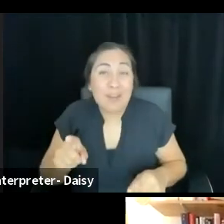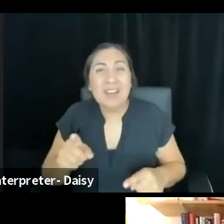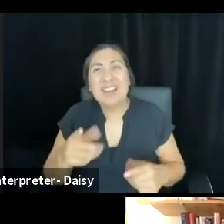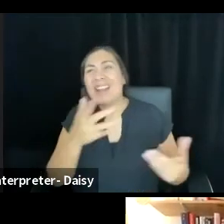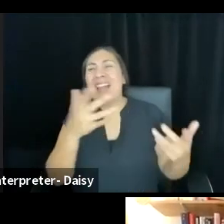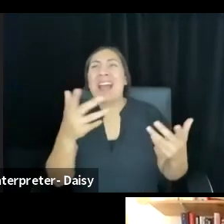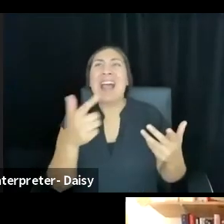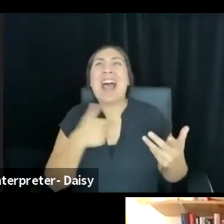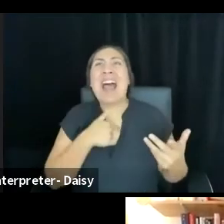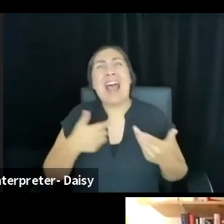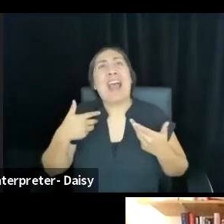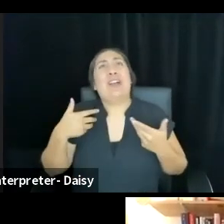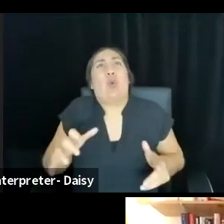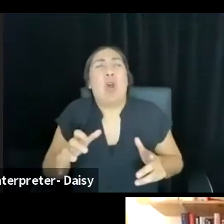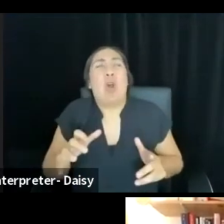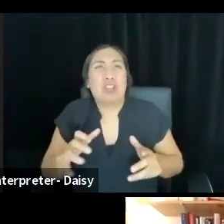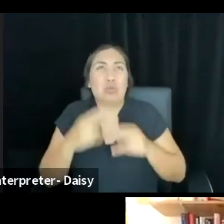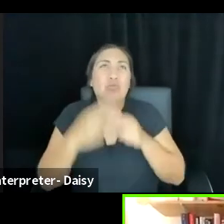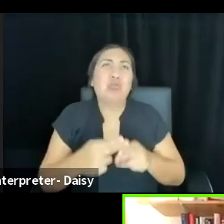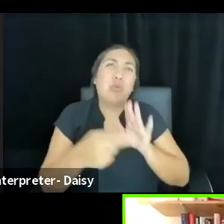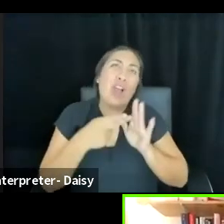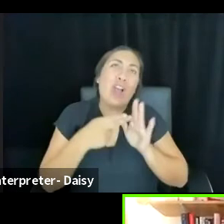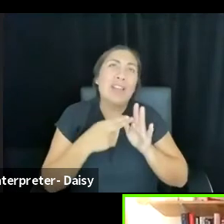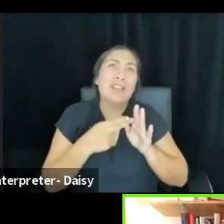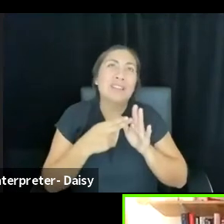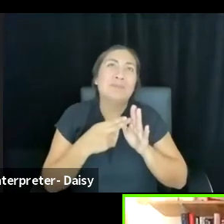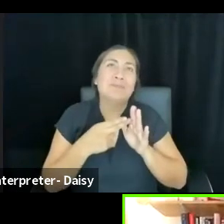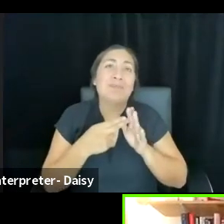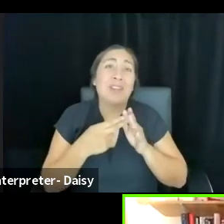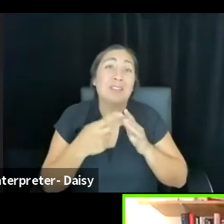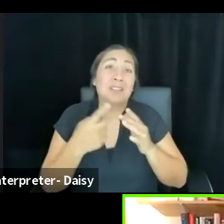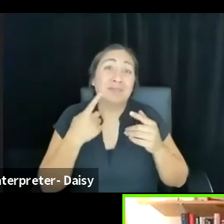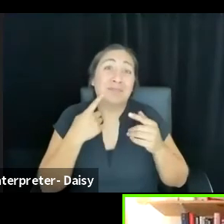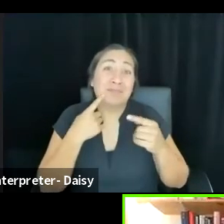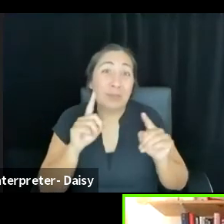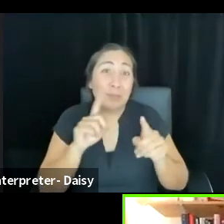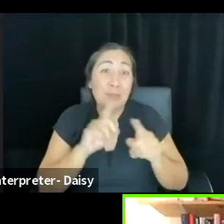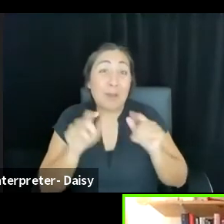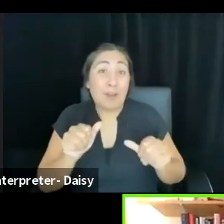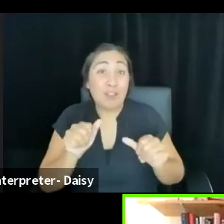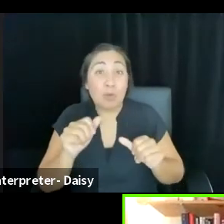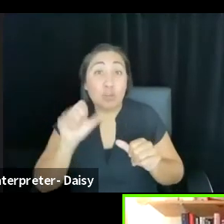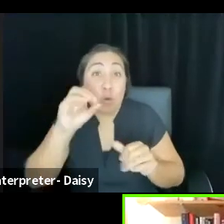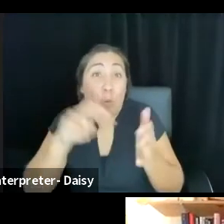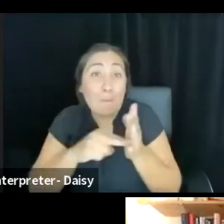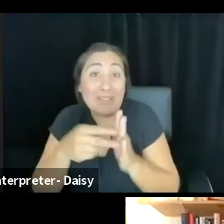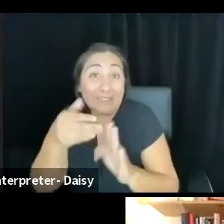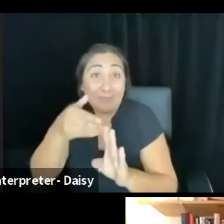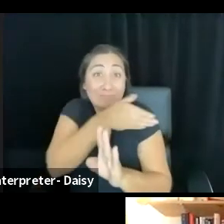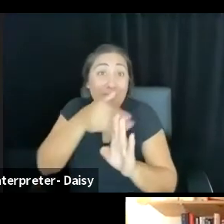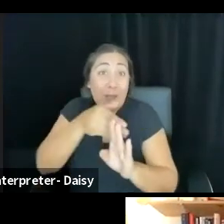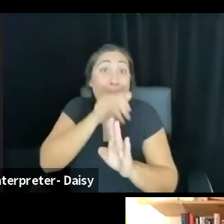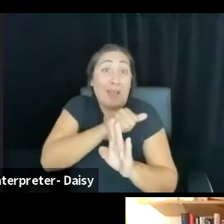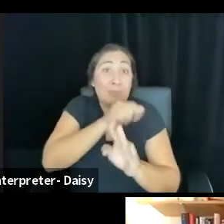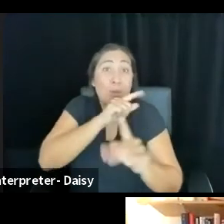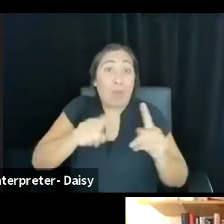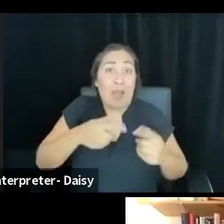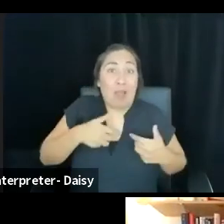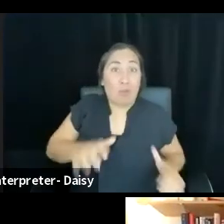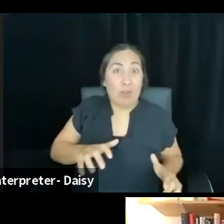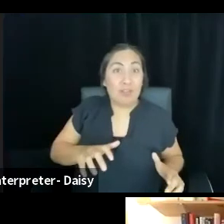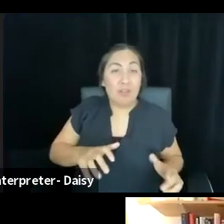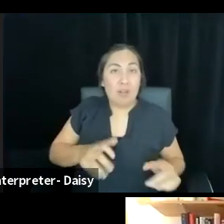been possible to do this, to gather. It was always possible. Yes, right? Yes. And so